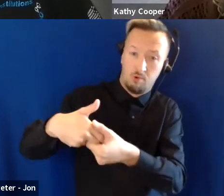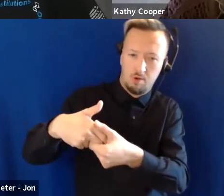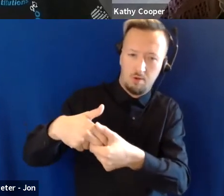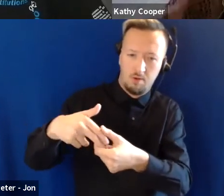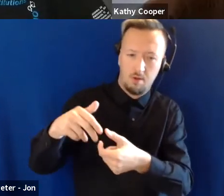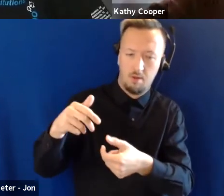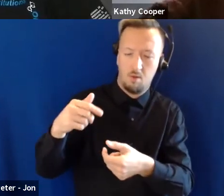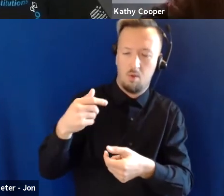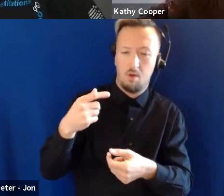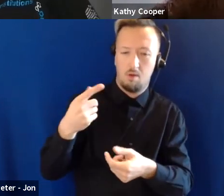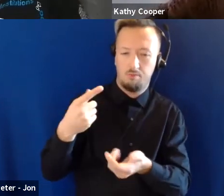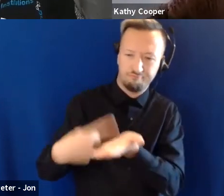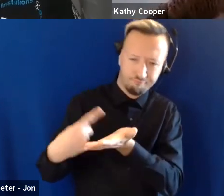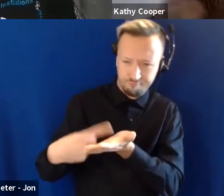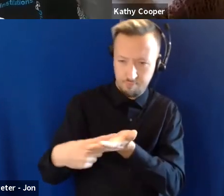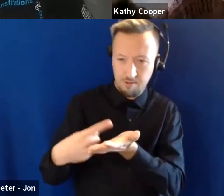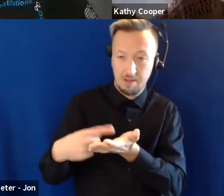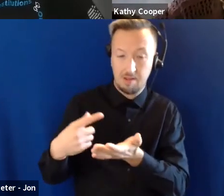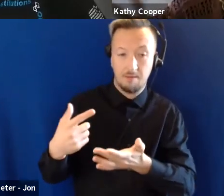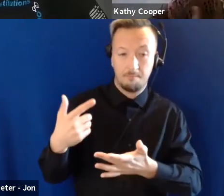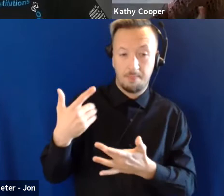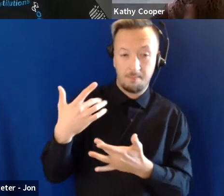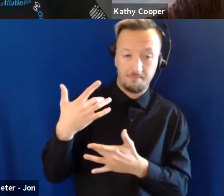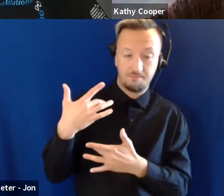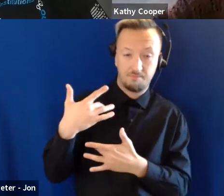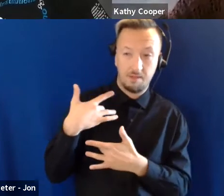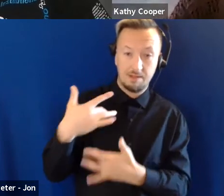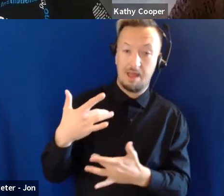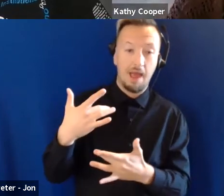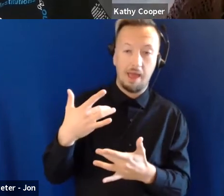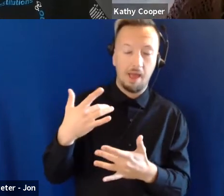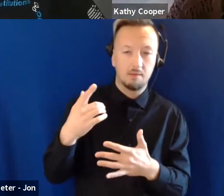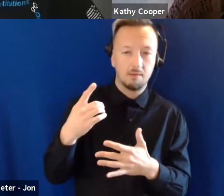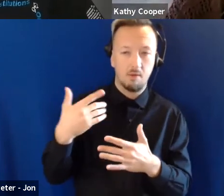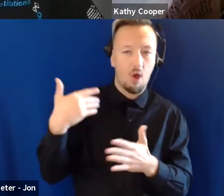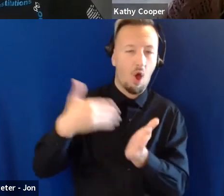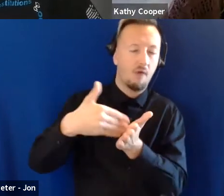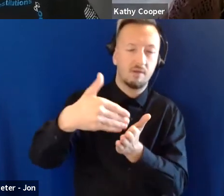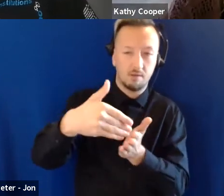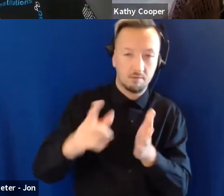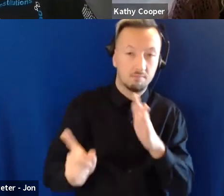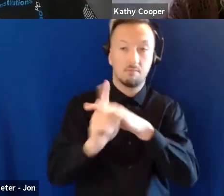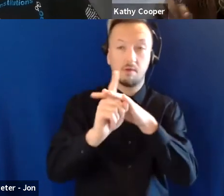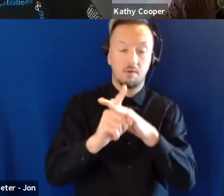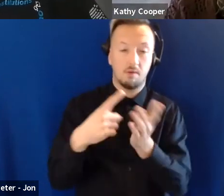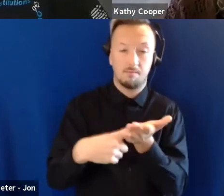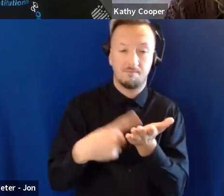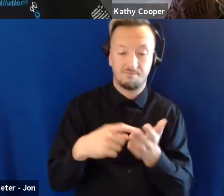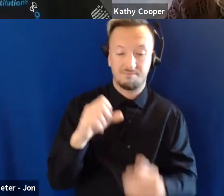things after I tell them to go look here, and of course at the uniform guidance, but so